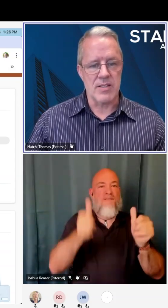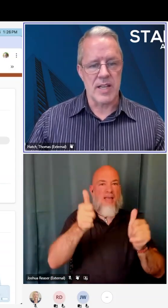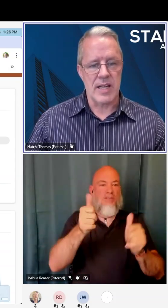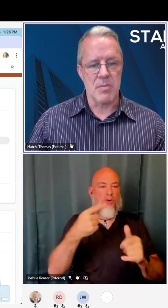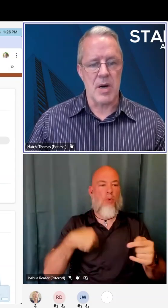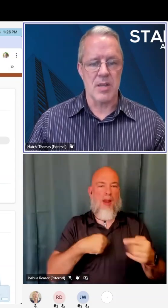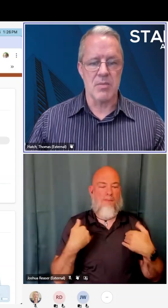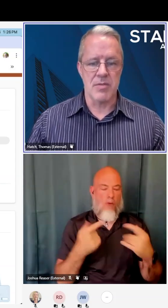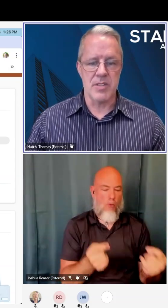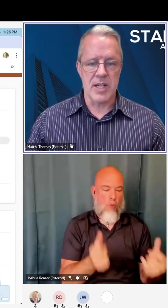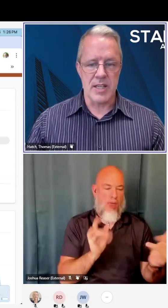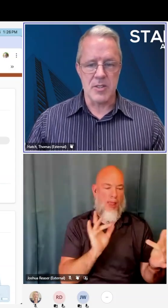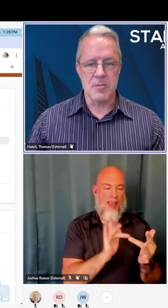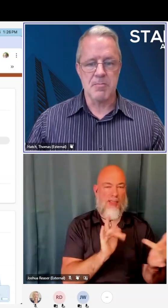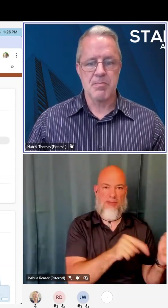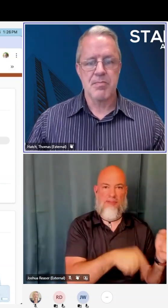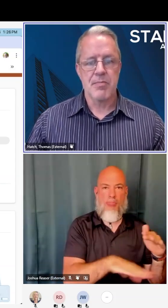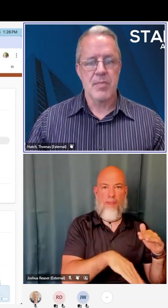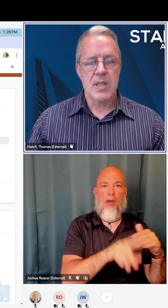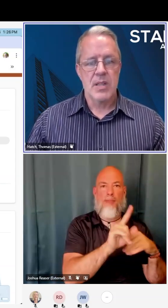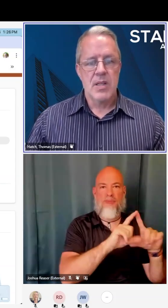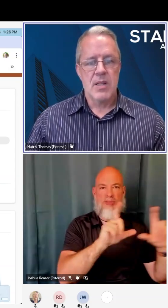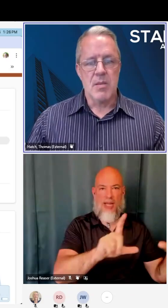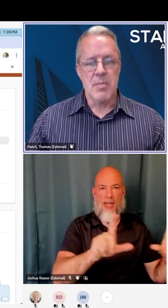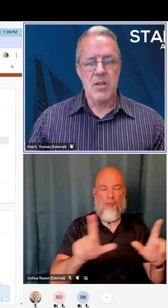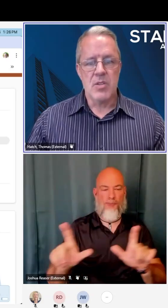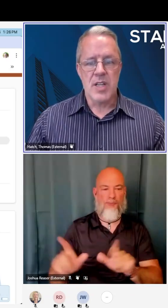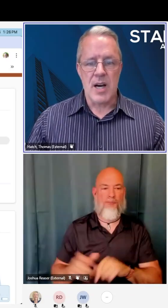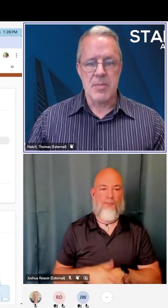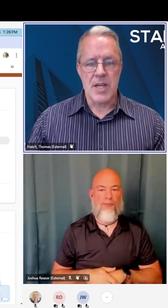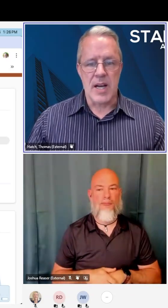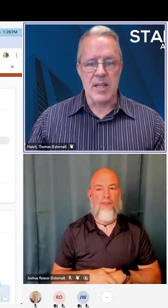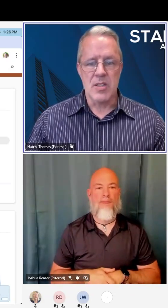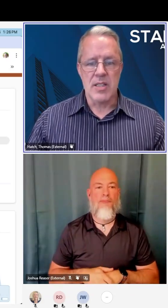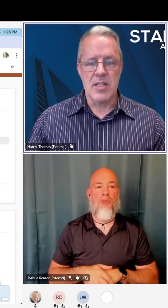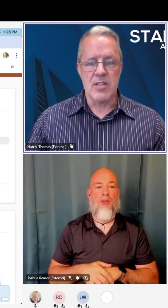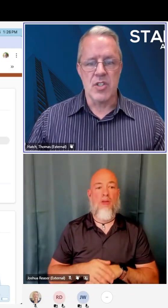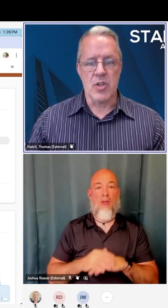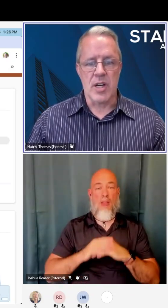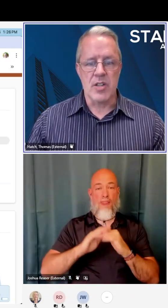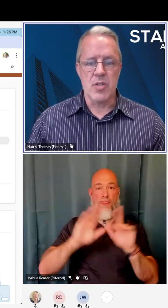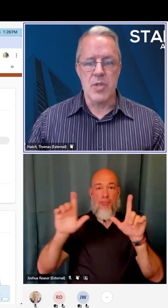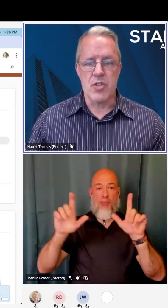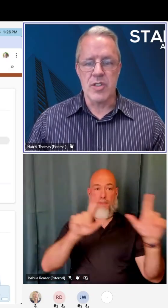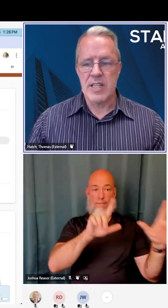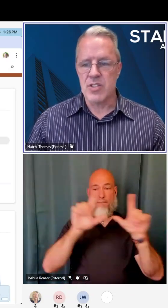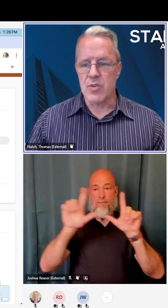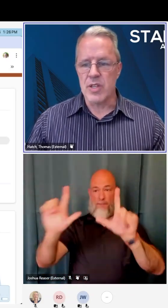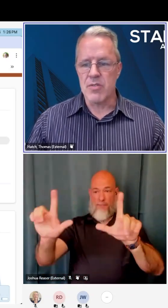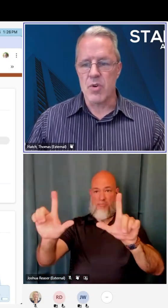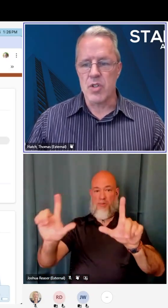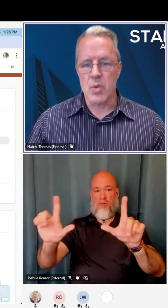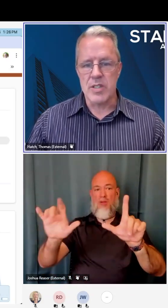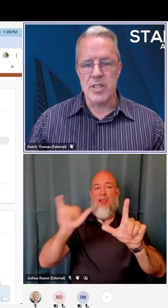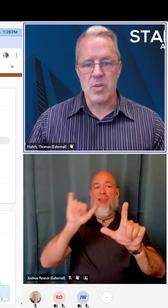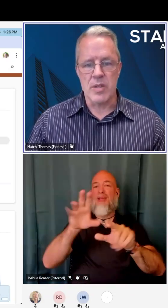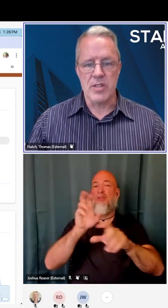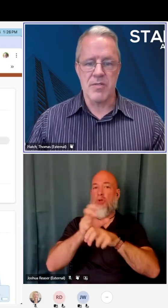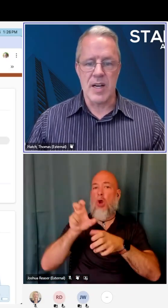quick links at the bottom of the tile. The middle top tile is your contribution history